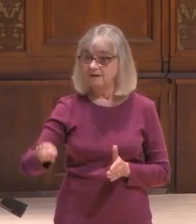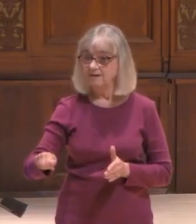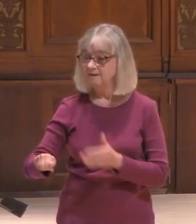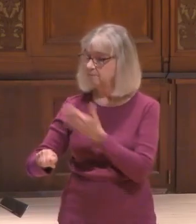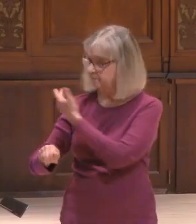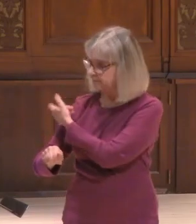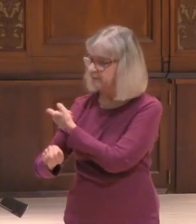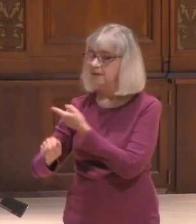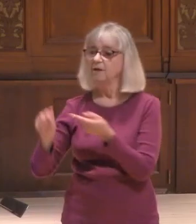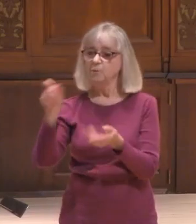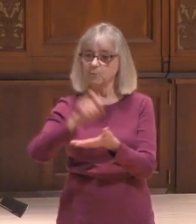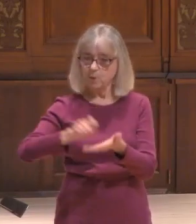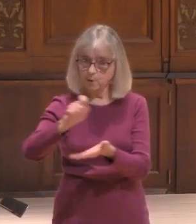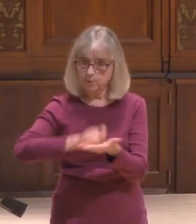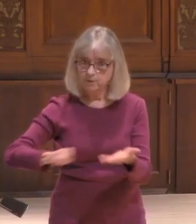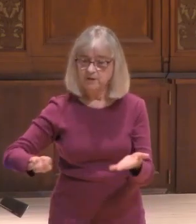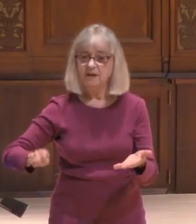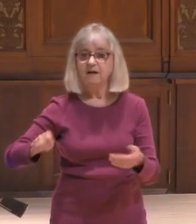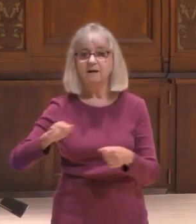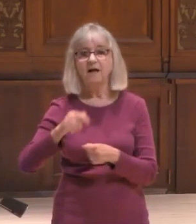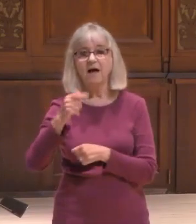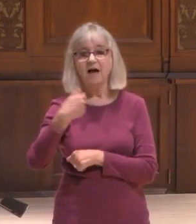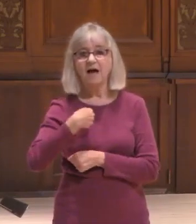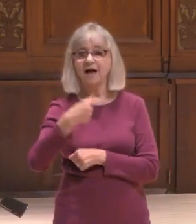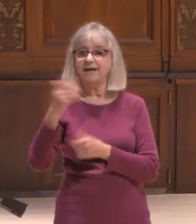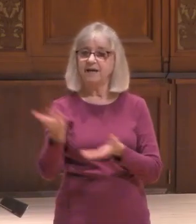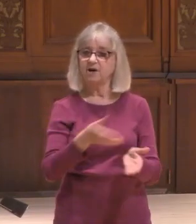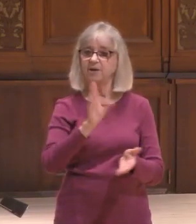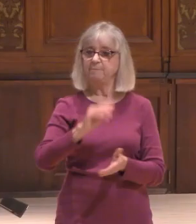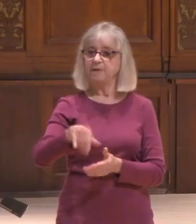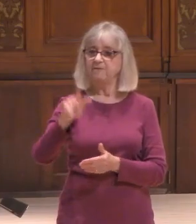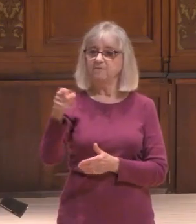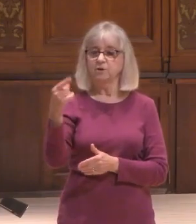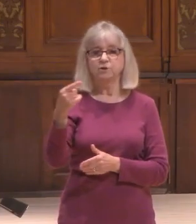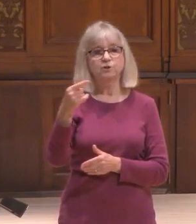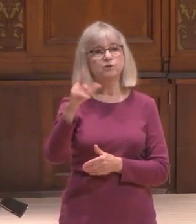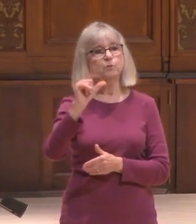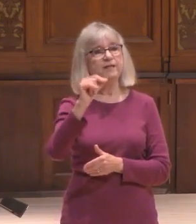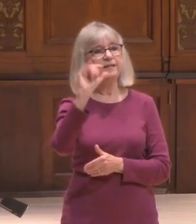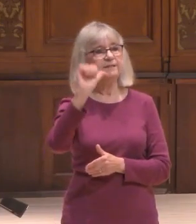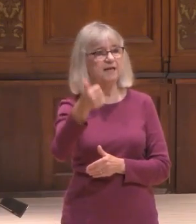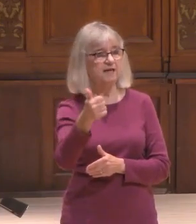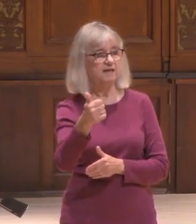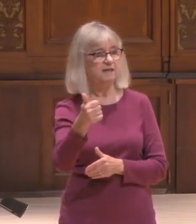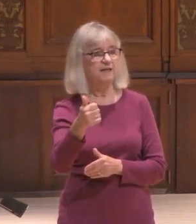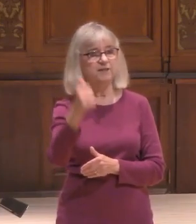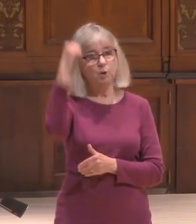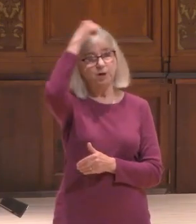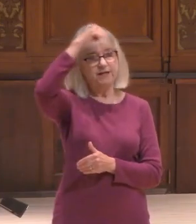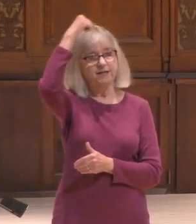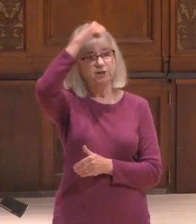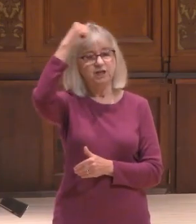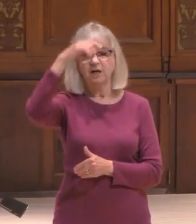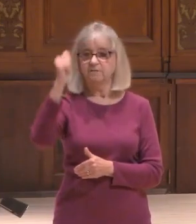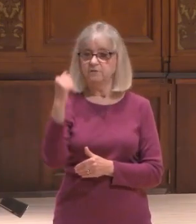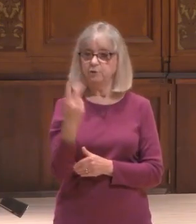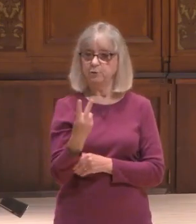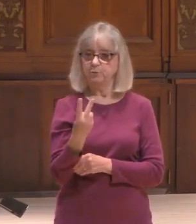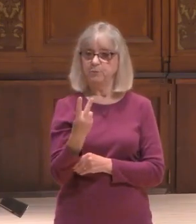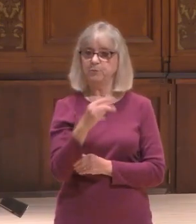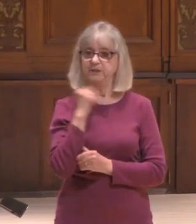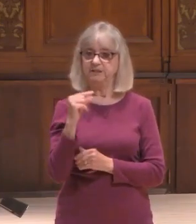Pastor Hava said, "I carry May 1st, 2010, the ordination of two priests, including